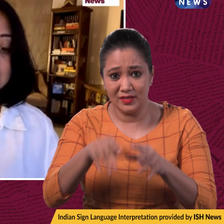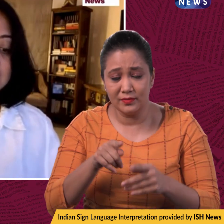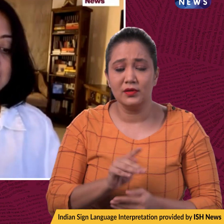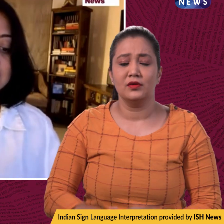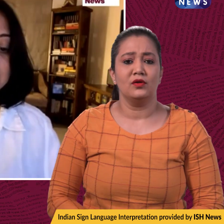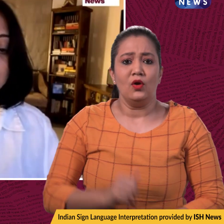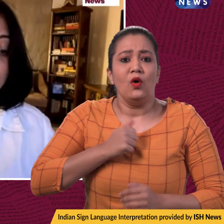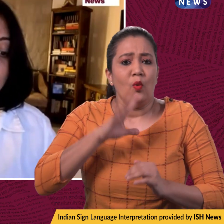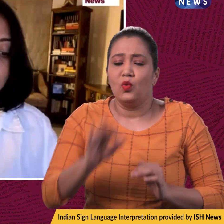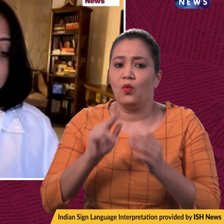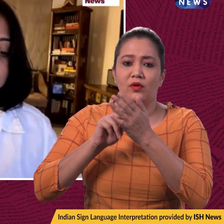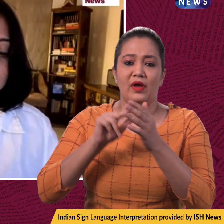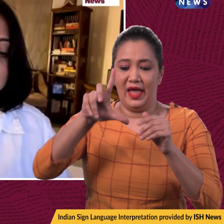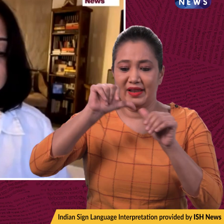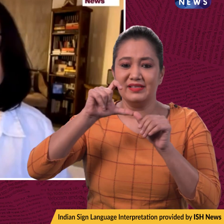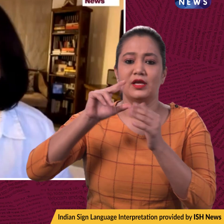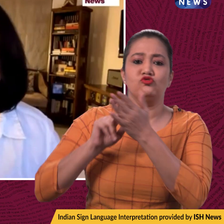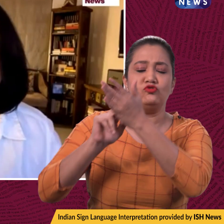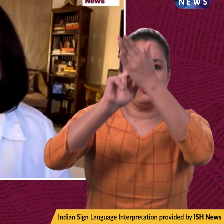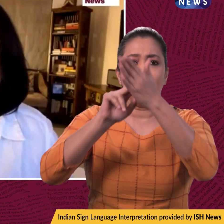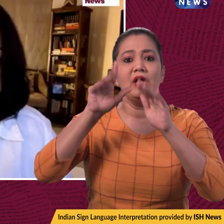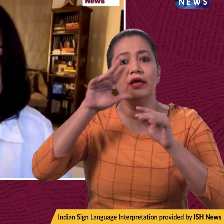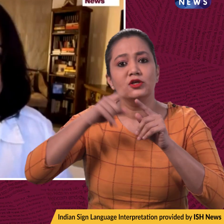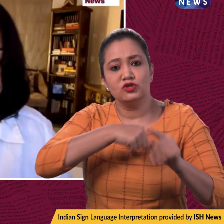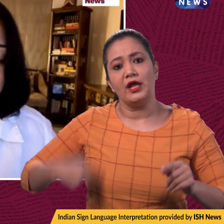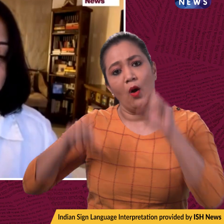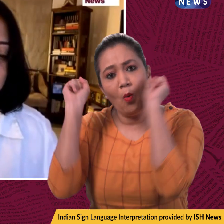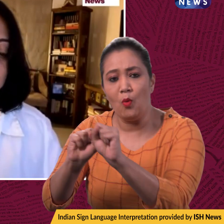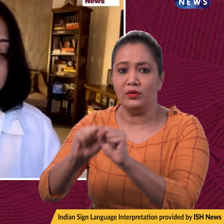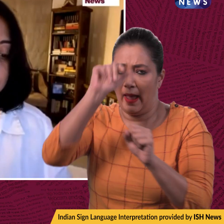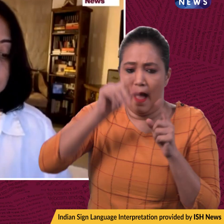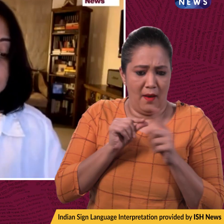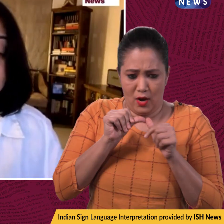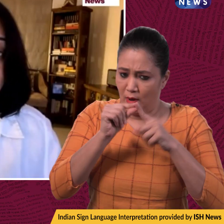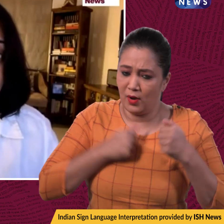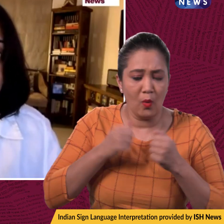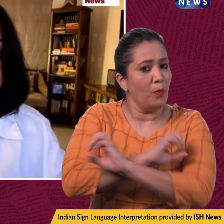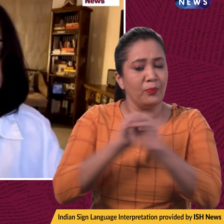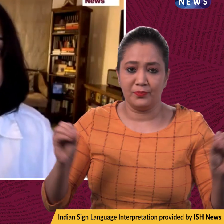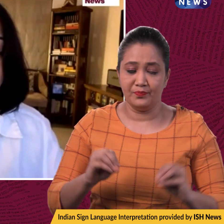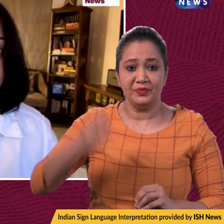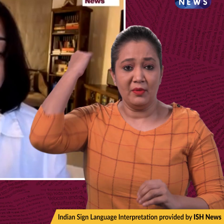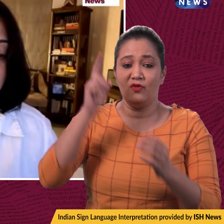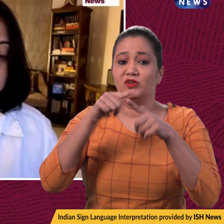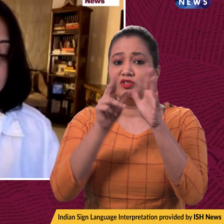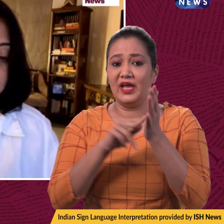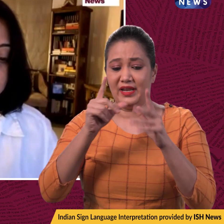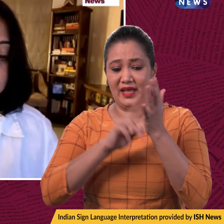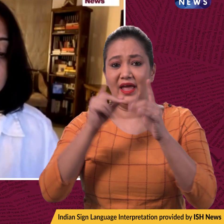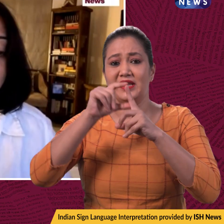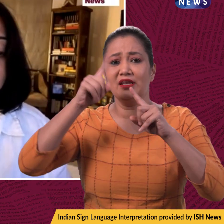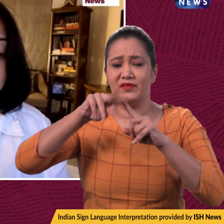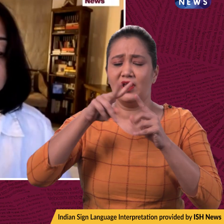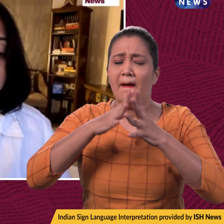query lies north of the LAC in Chinese territory. Remember, back in January, NDTV had reported as